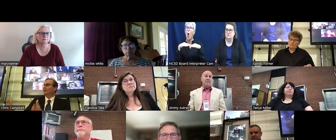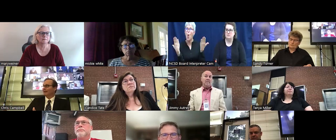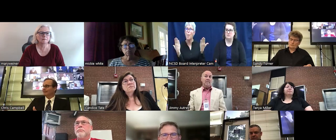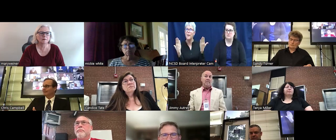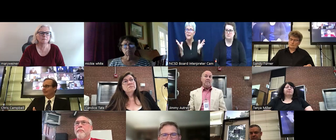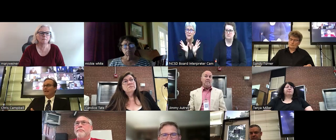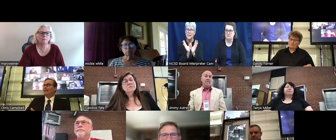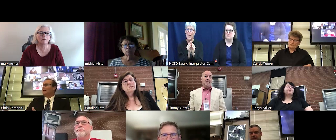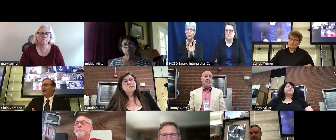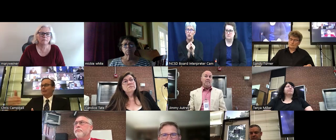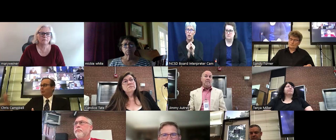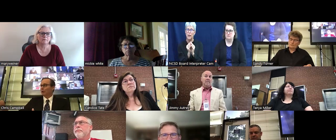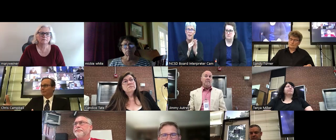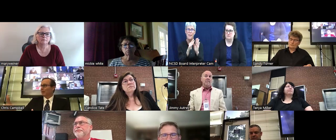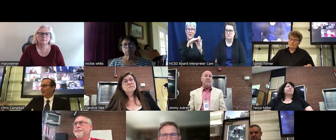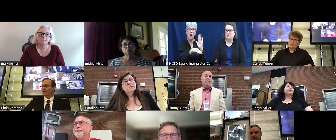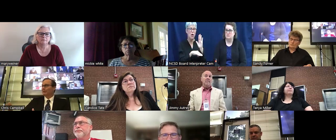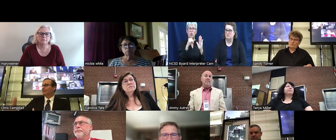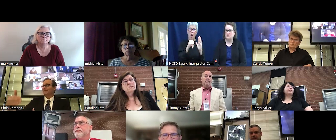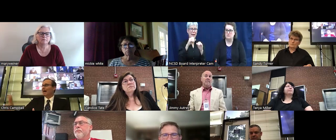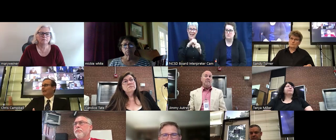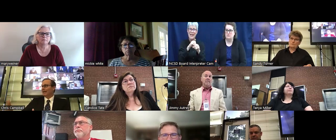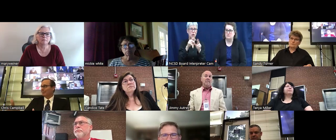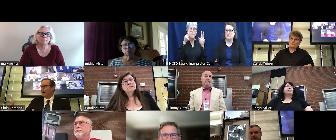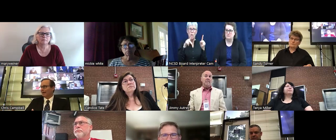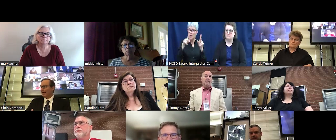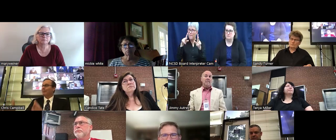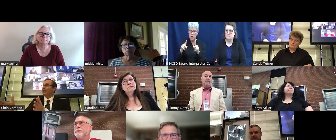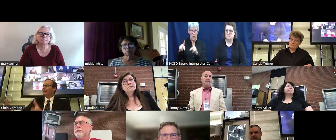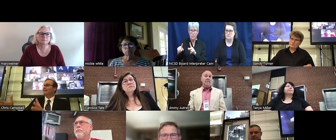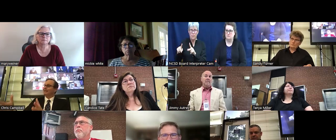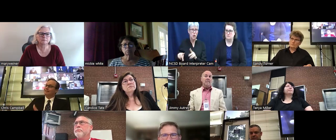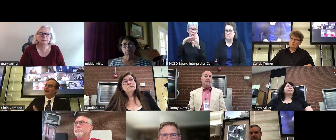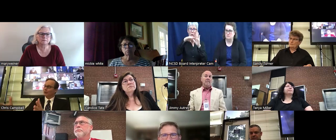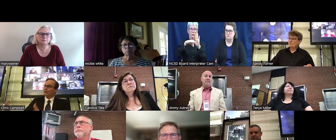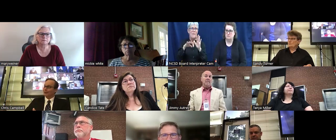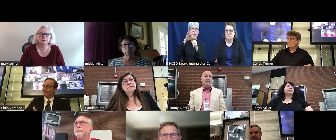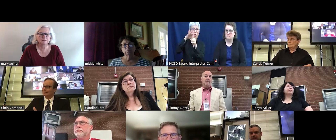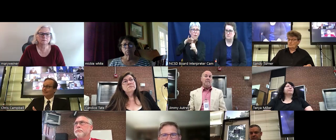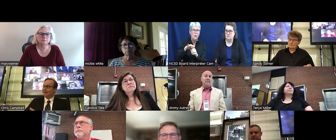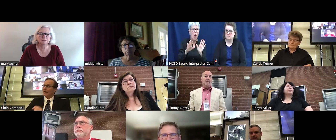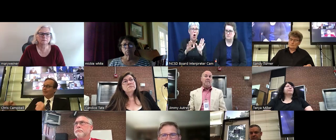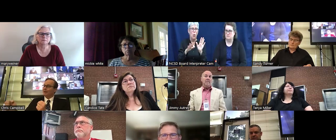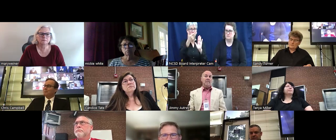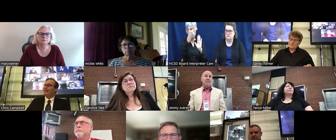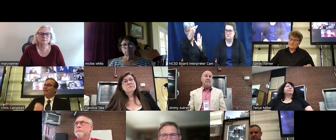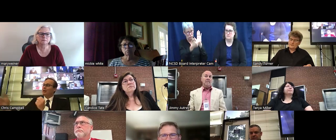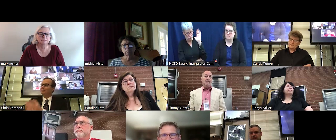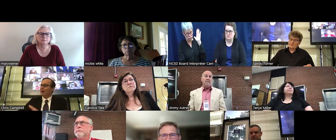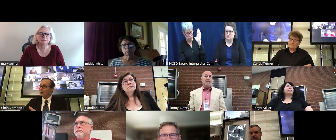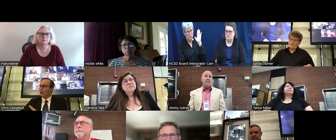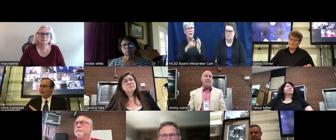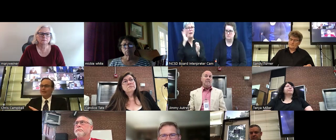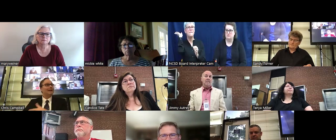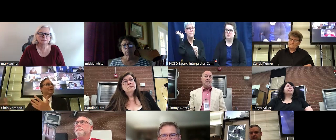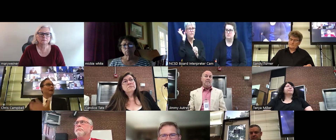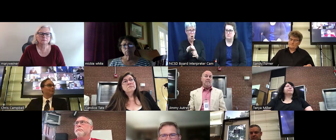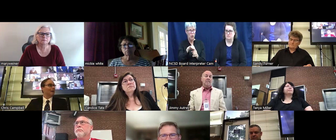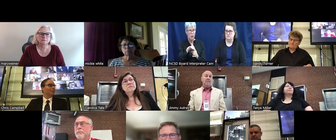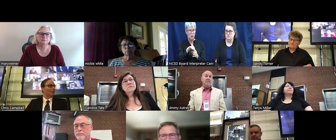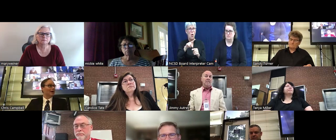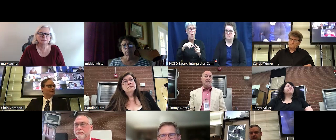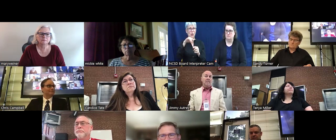entire list, not person by person, not name by name, but as an entire list. And the minute you vote on it, it